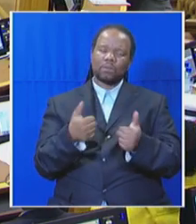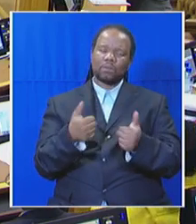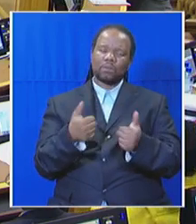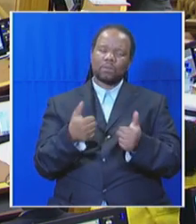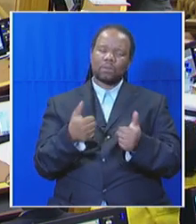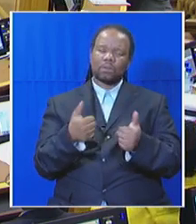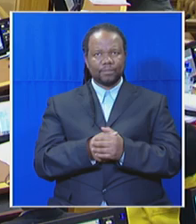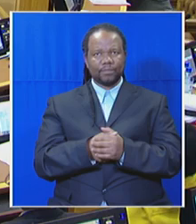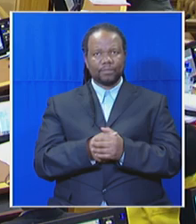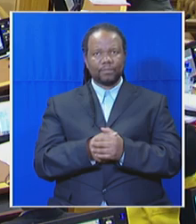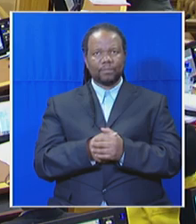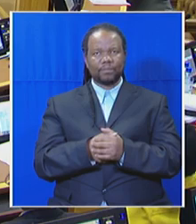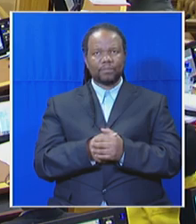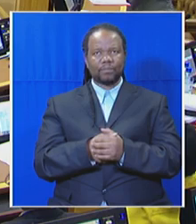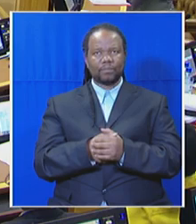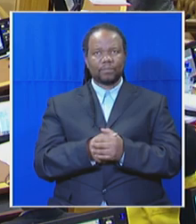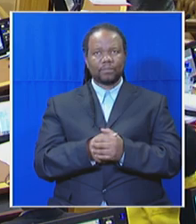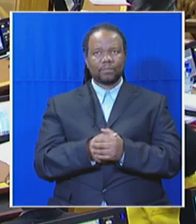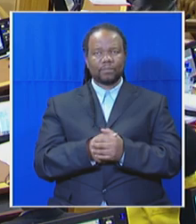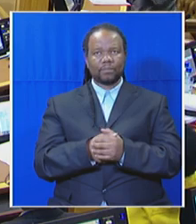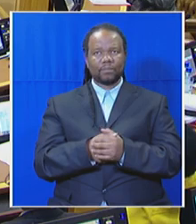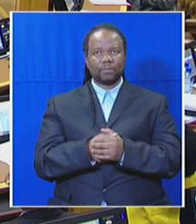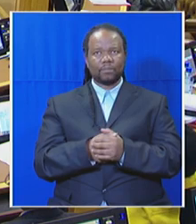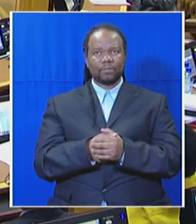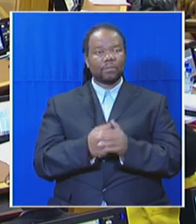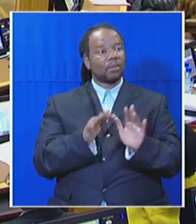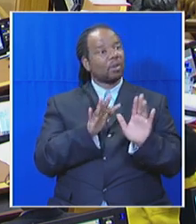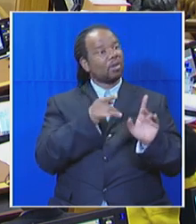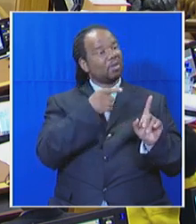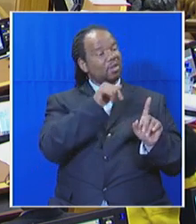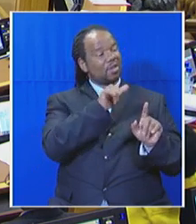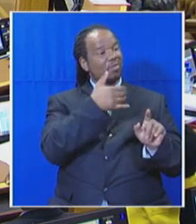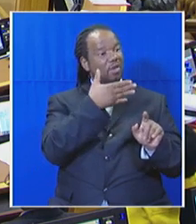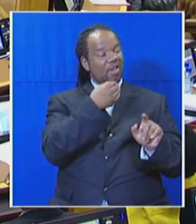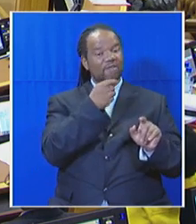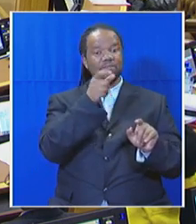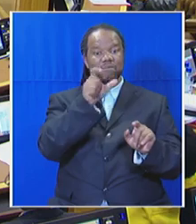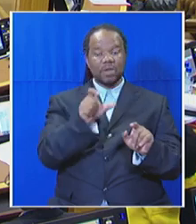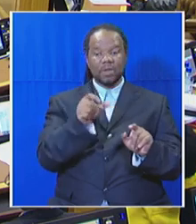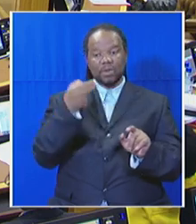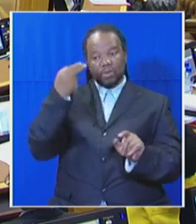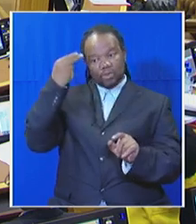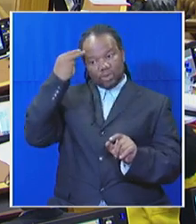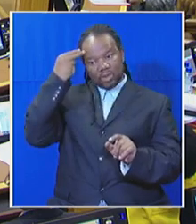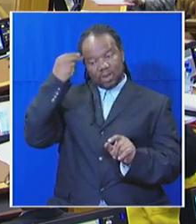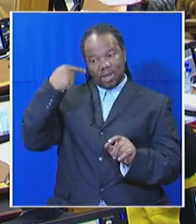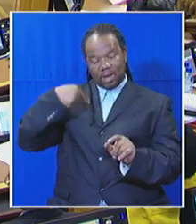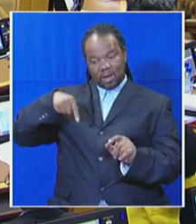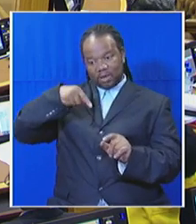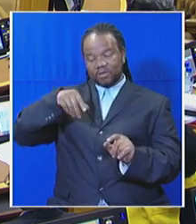qashela abantu abazosibulala basibulele lenkandla le mali lalela